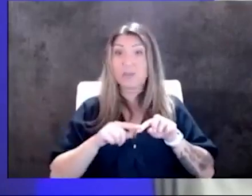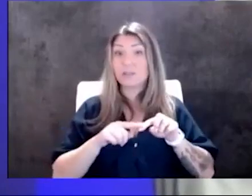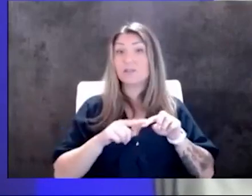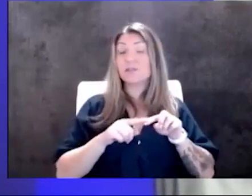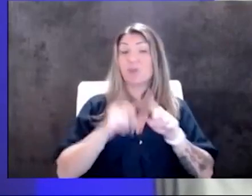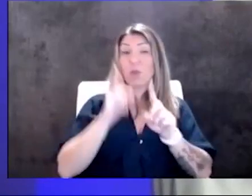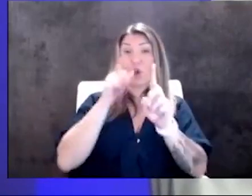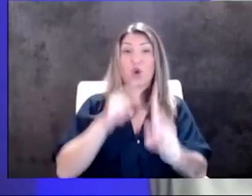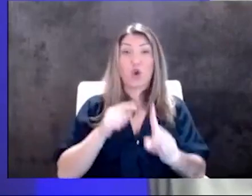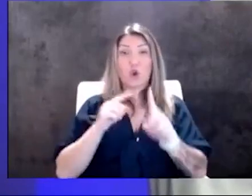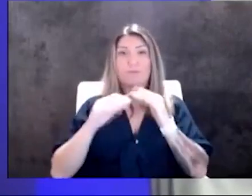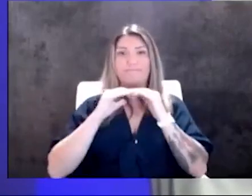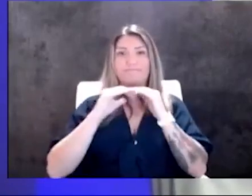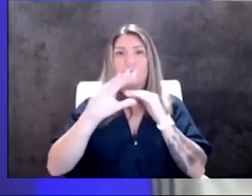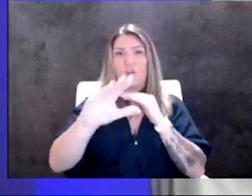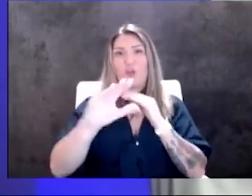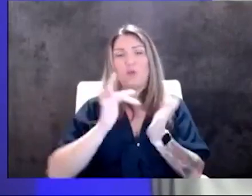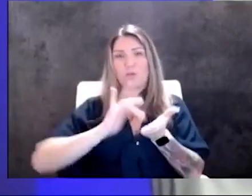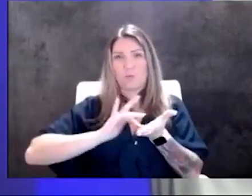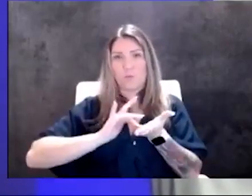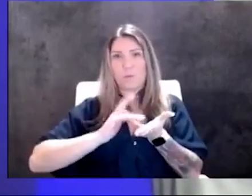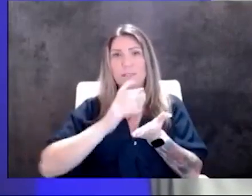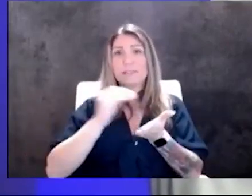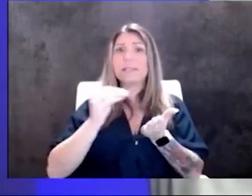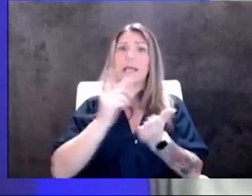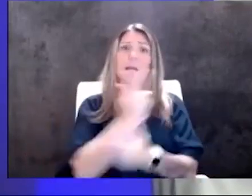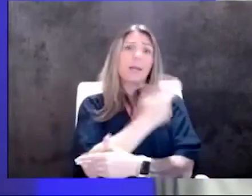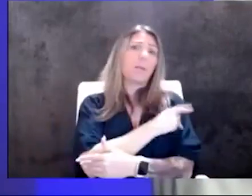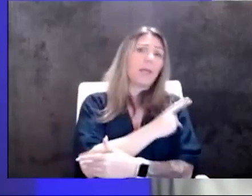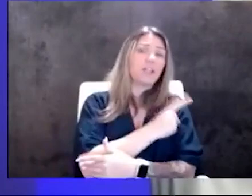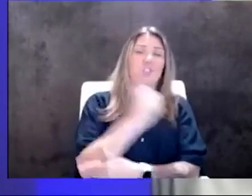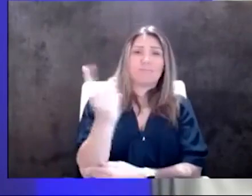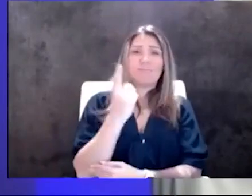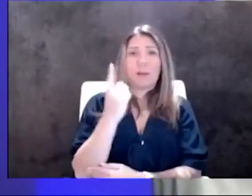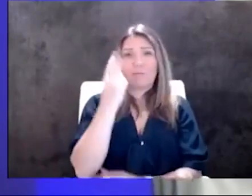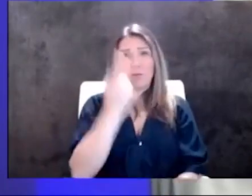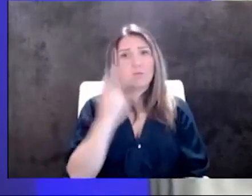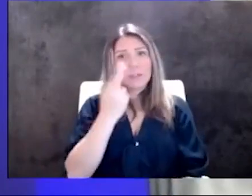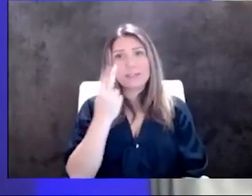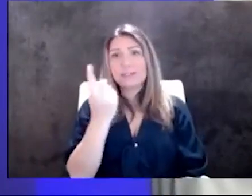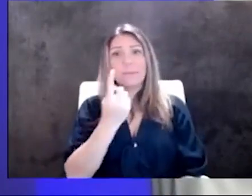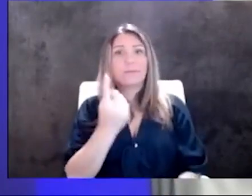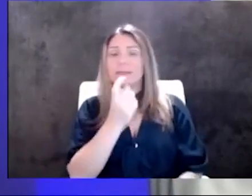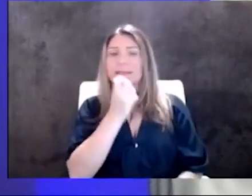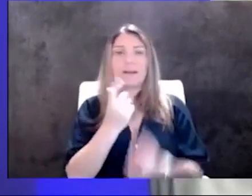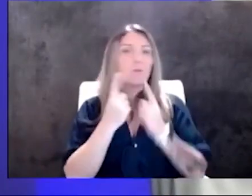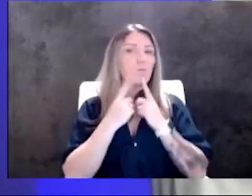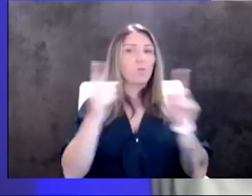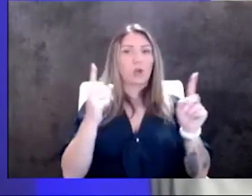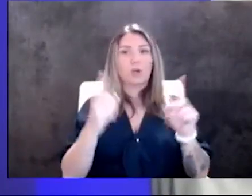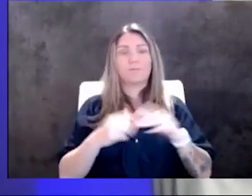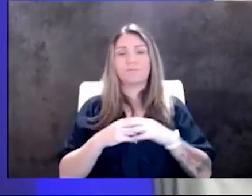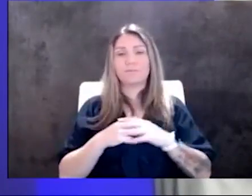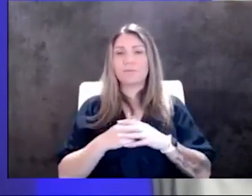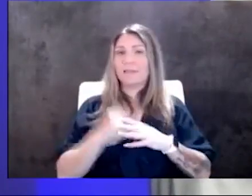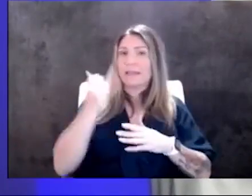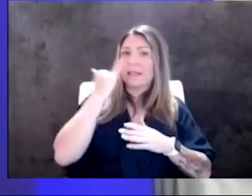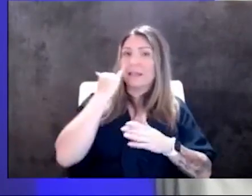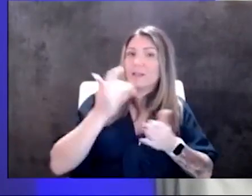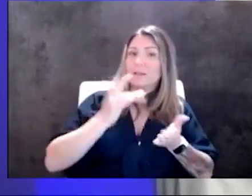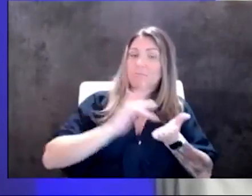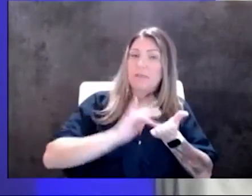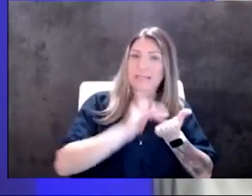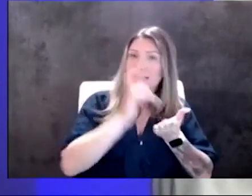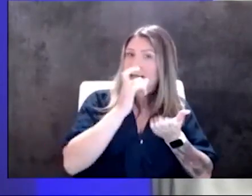for sure. And if patients, so they're coming to us for a reason, something's not working. So if their medications are working, they're not having